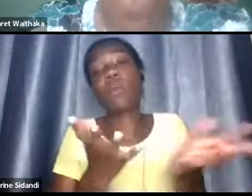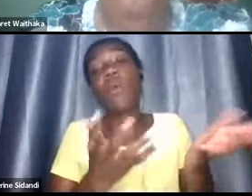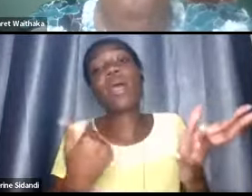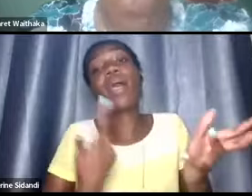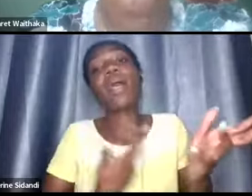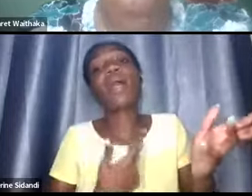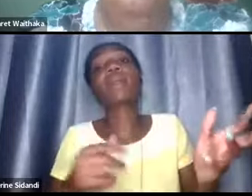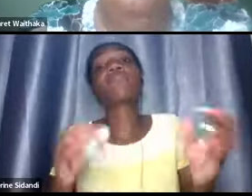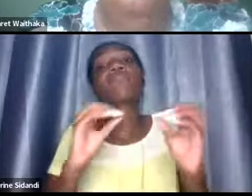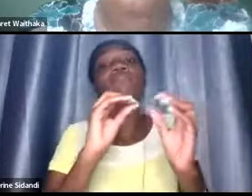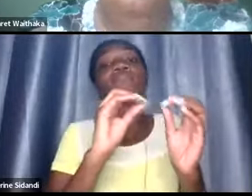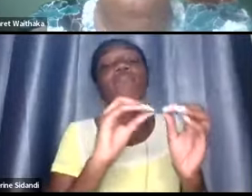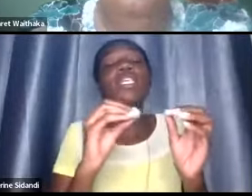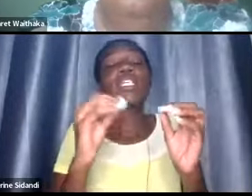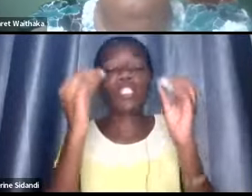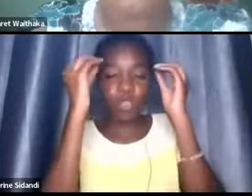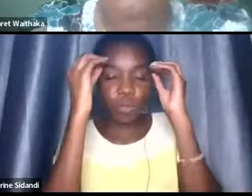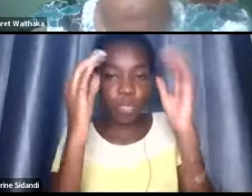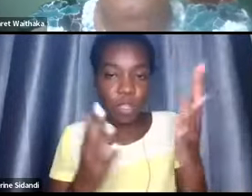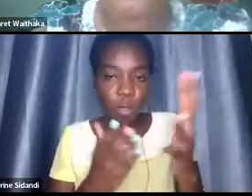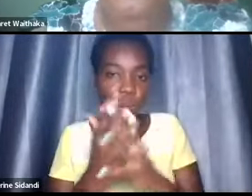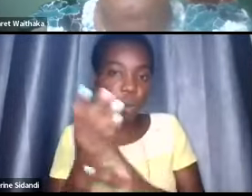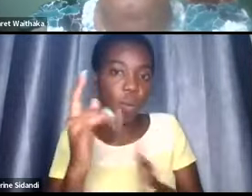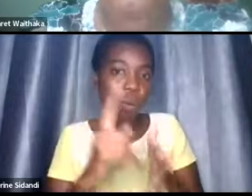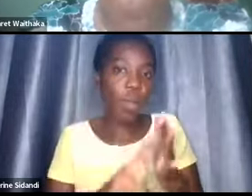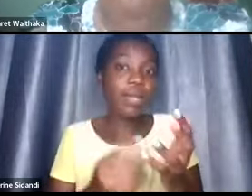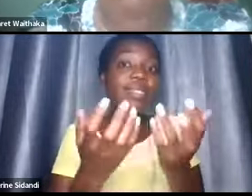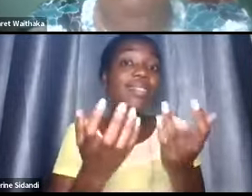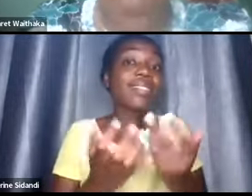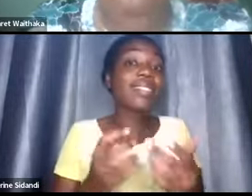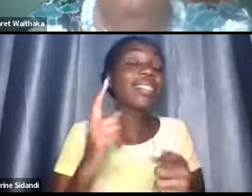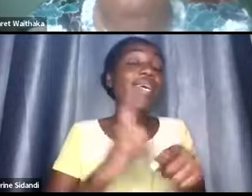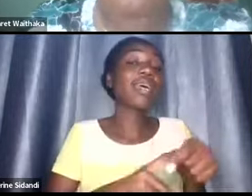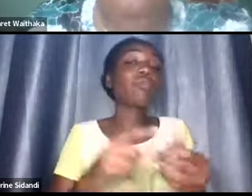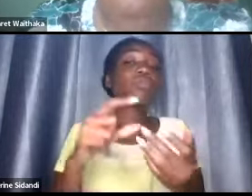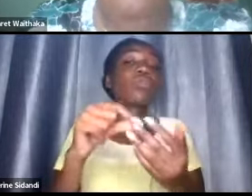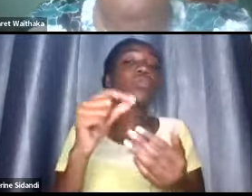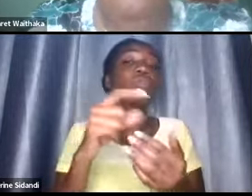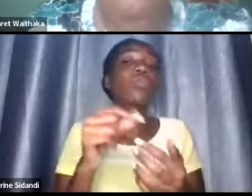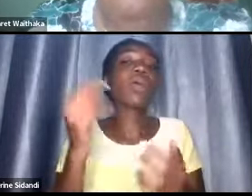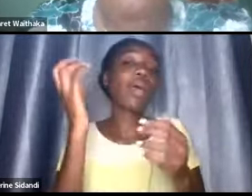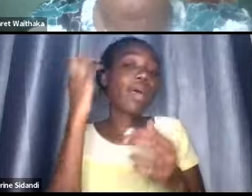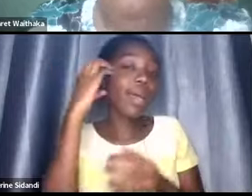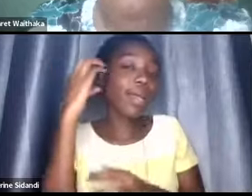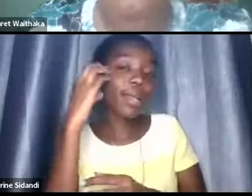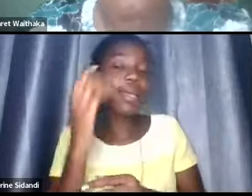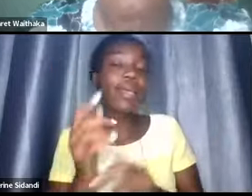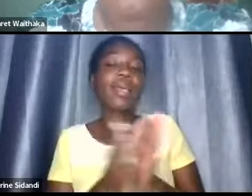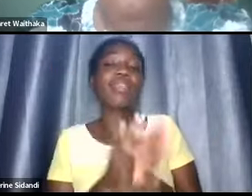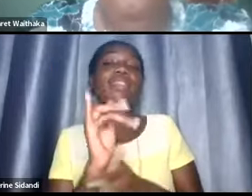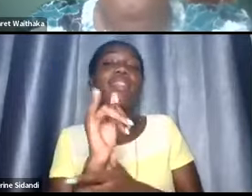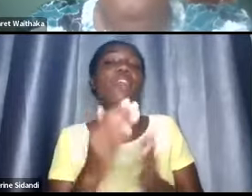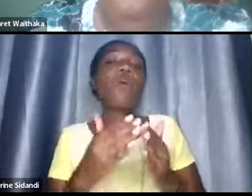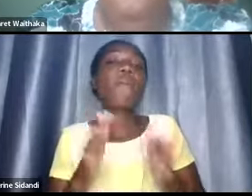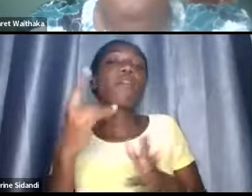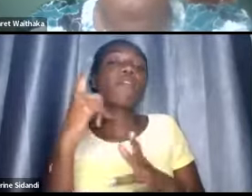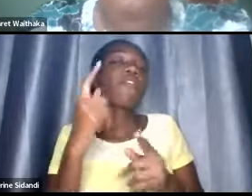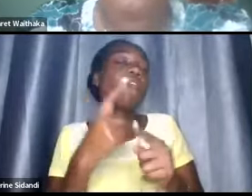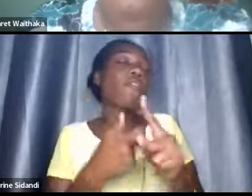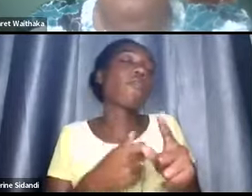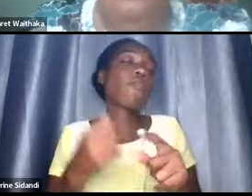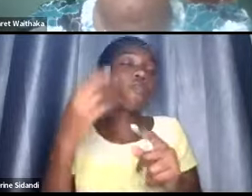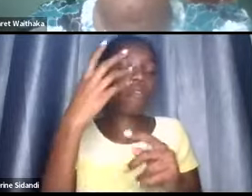the students through what they need to do as they choose their careers. And this is open for students who are from Form 3 onwards,